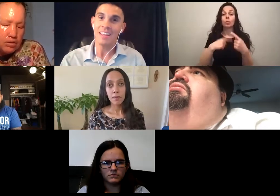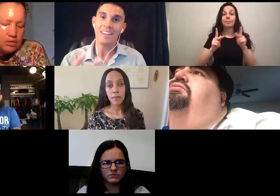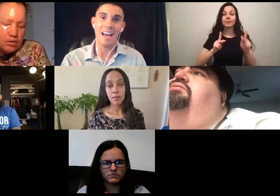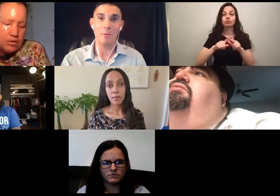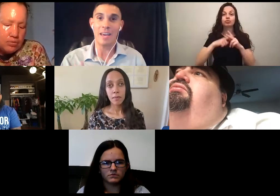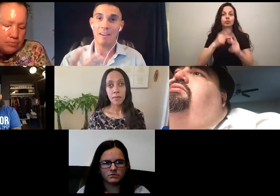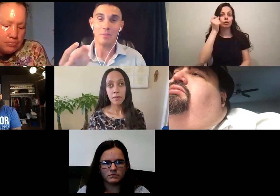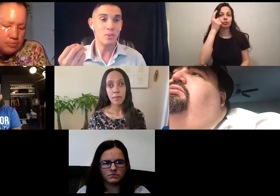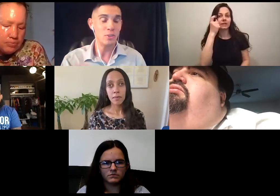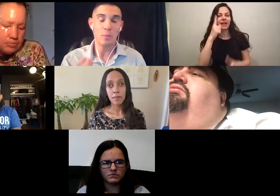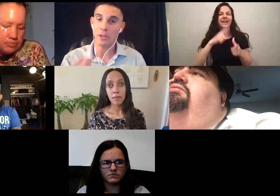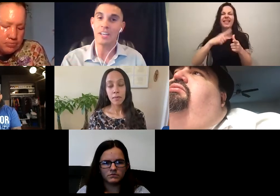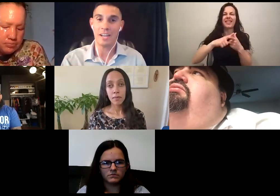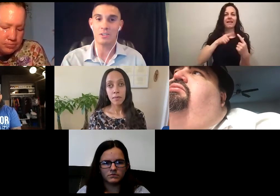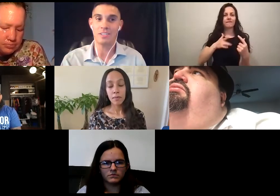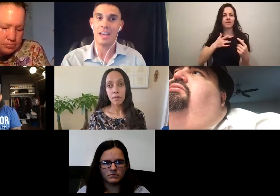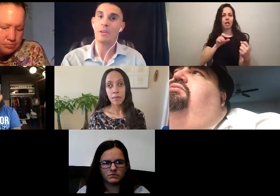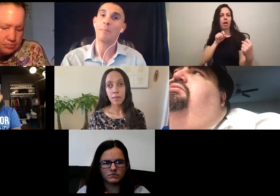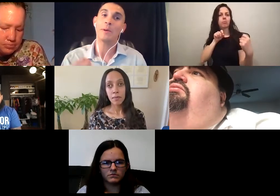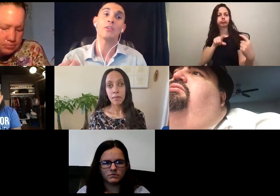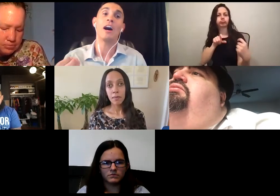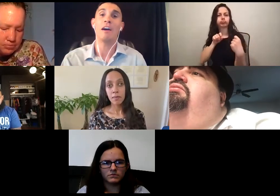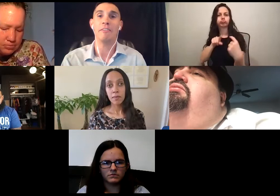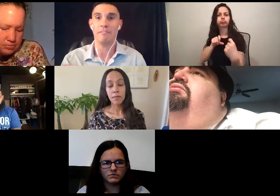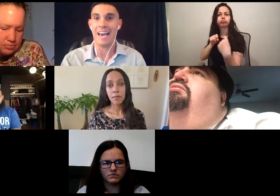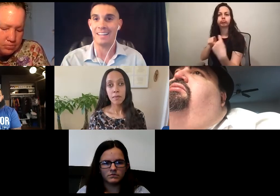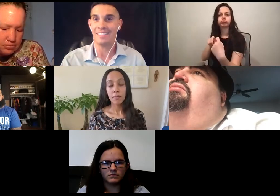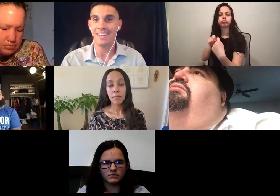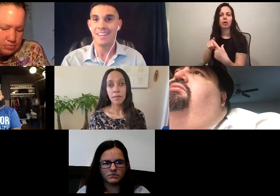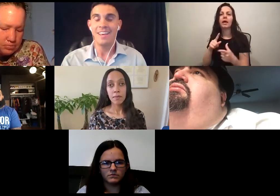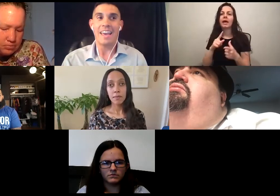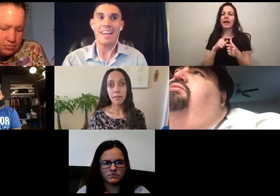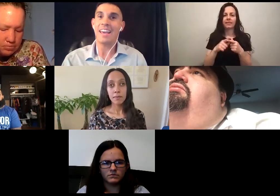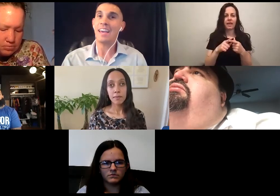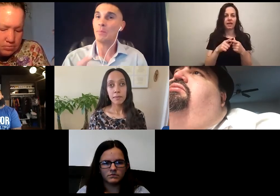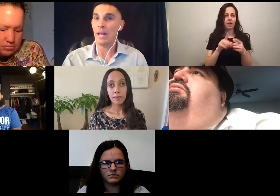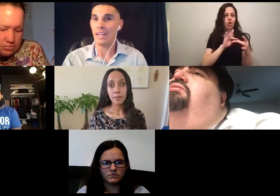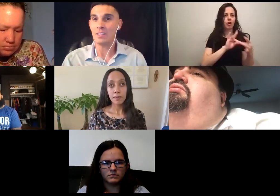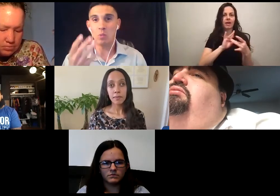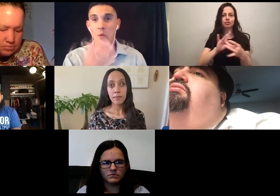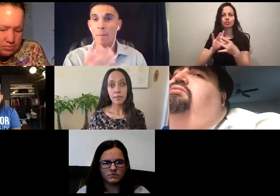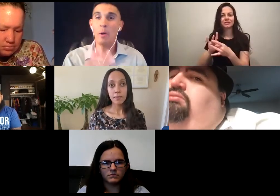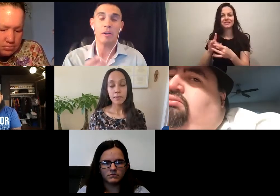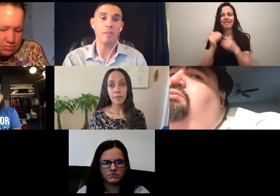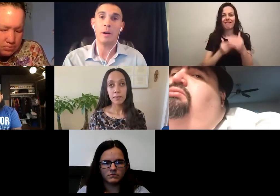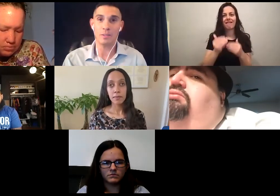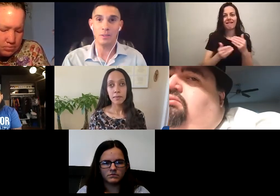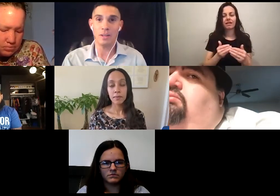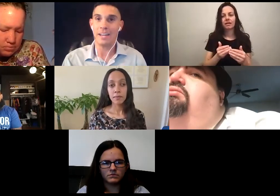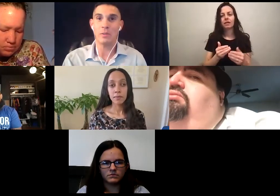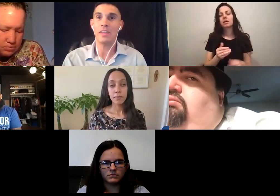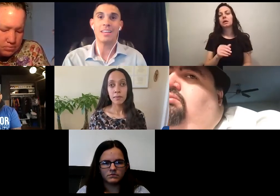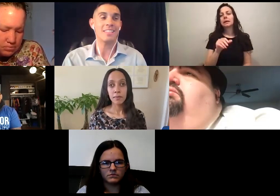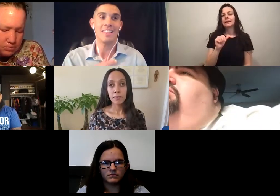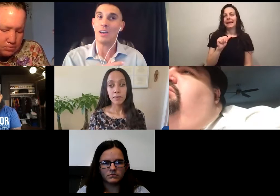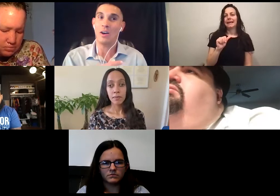empathy. Now we have super good connections and we can build off of that. ADA compliance is one part of the puzzle.